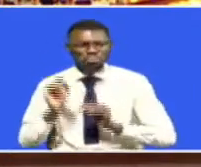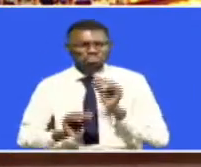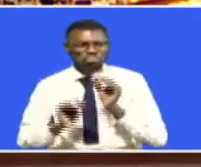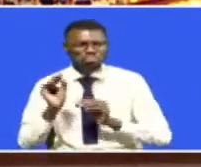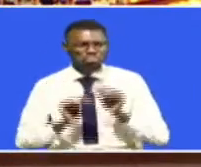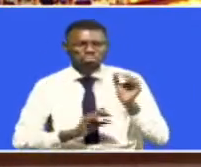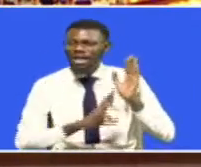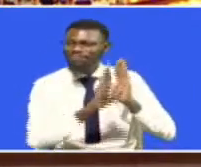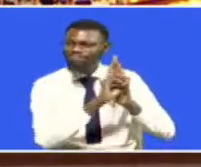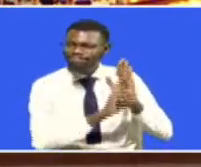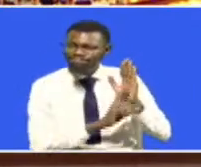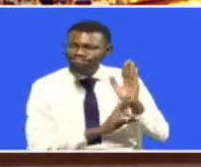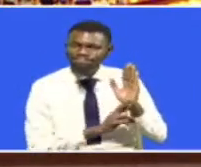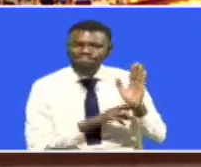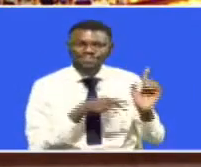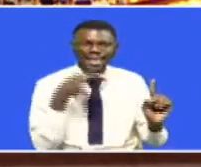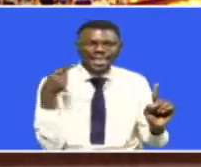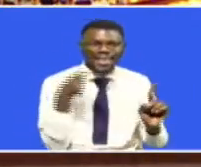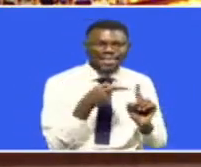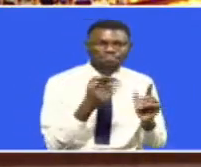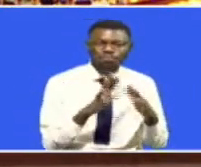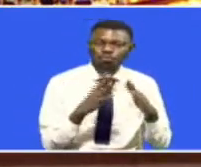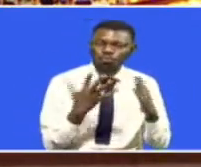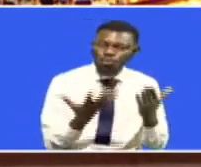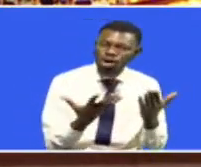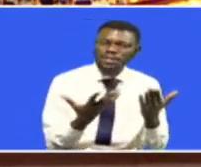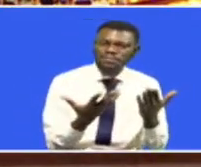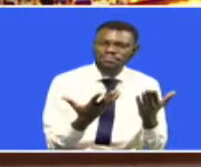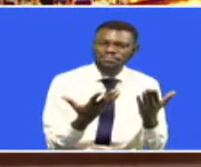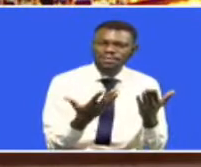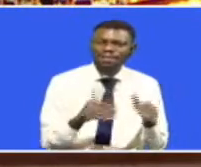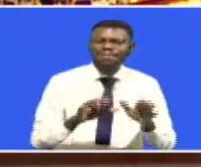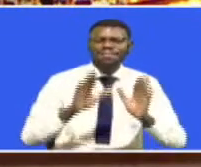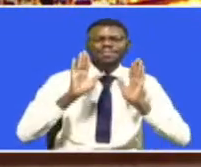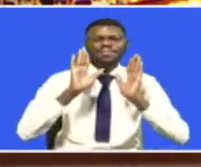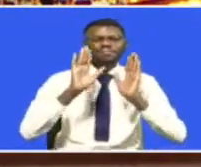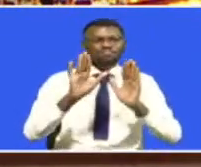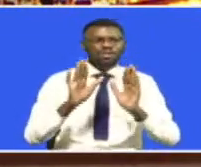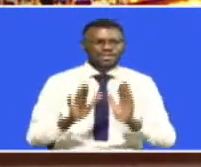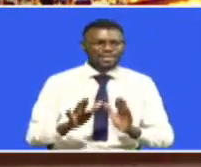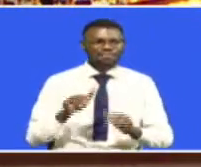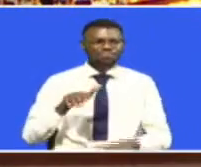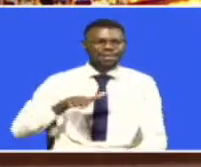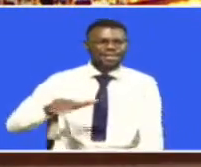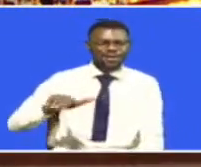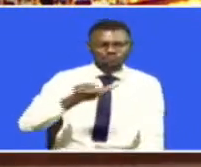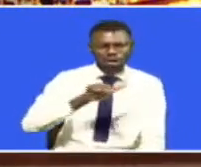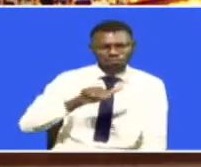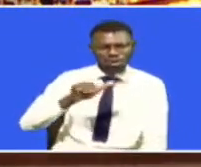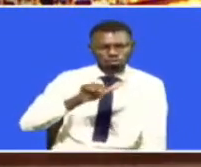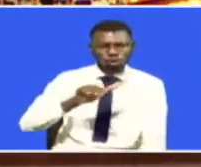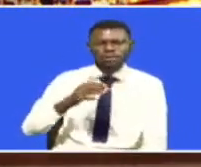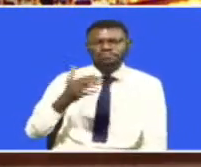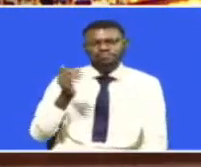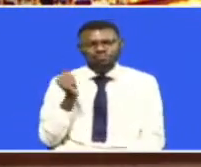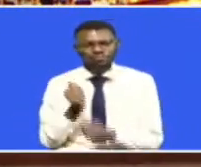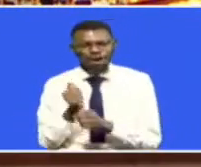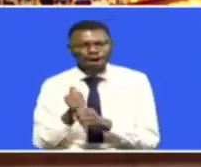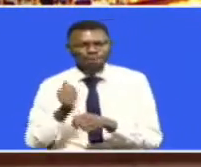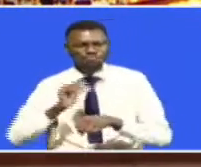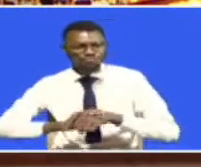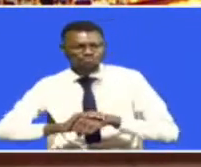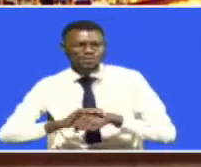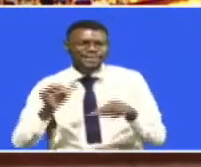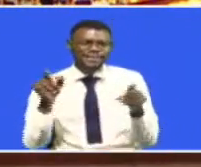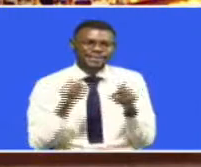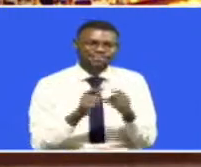to initiate a debate highlighting the importance of adopting sustainable environmental practices for data